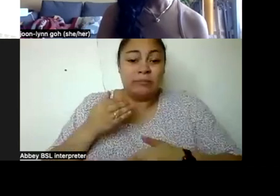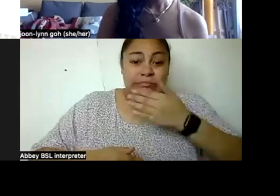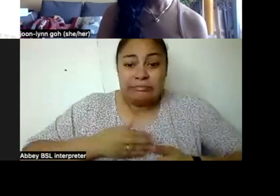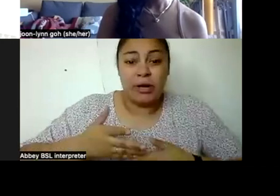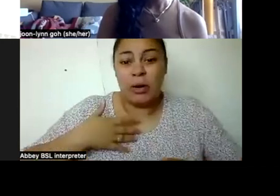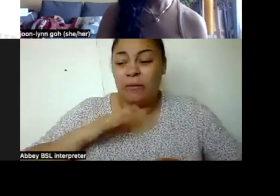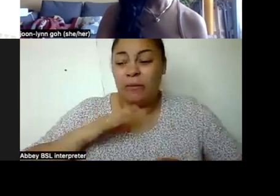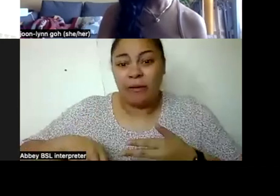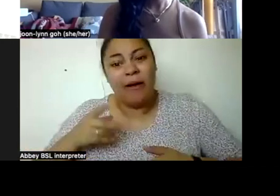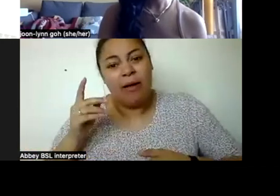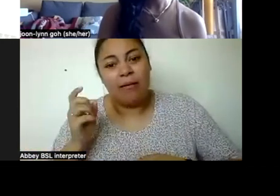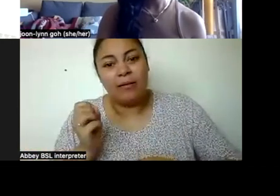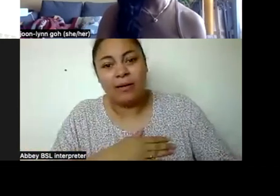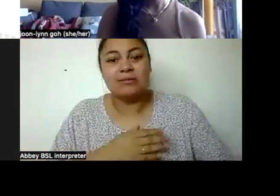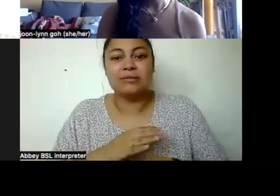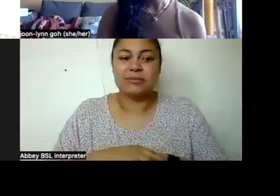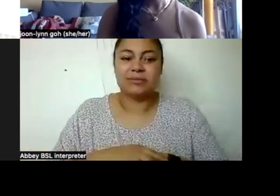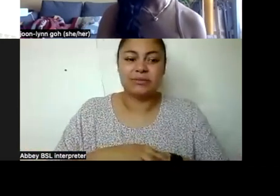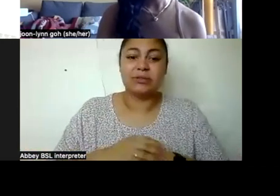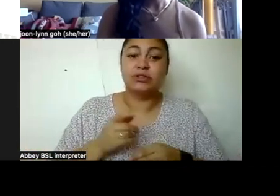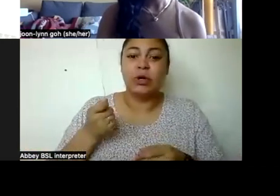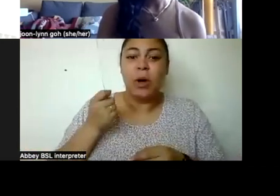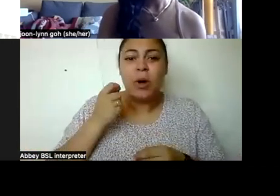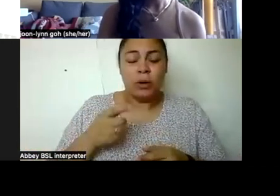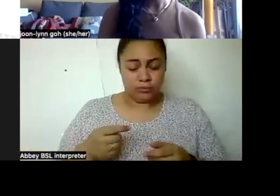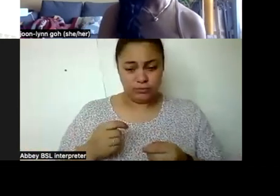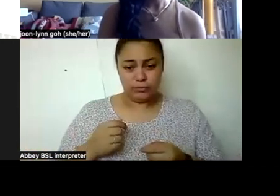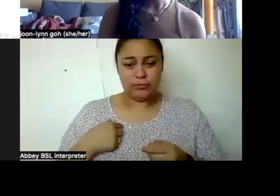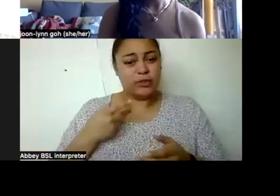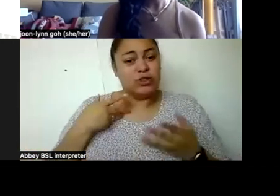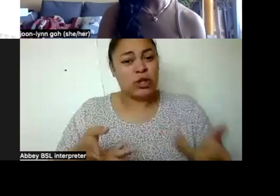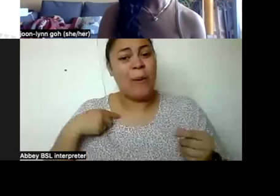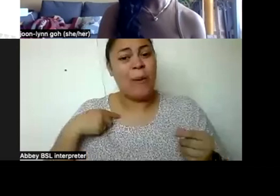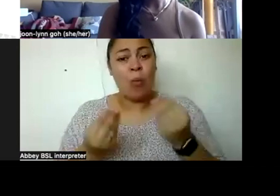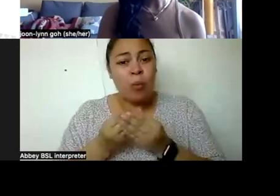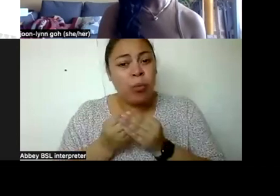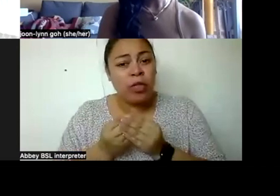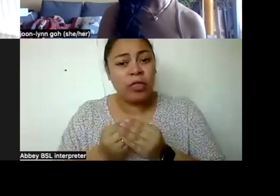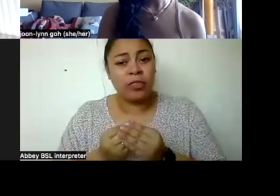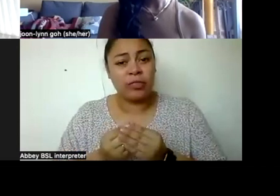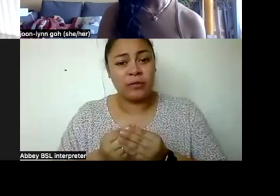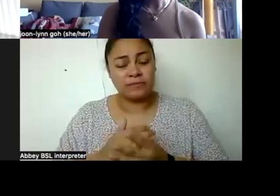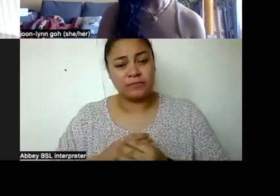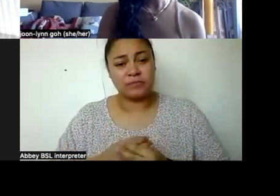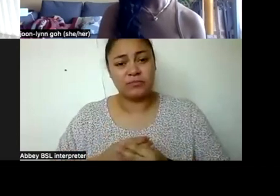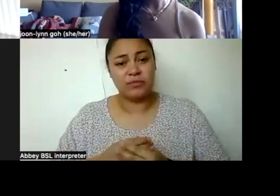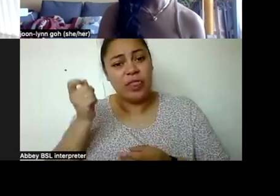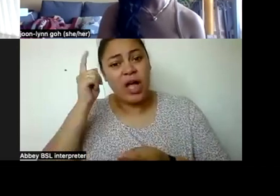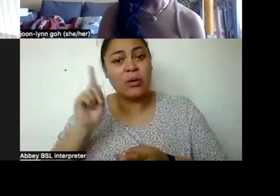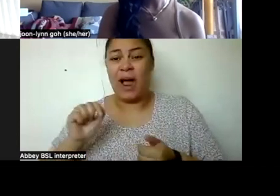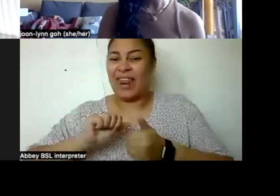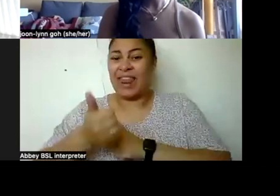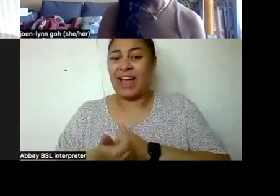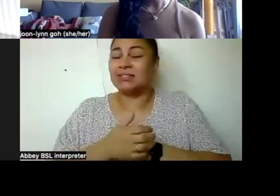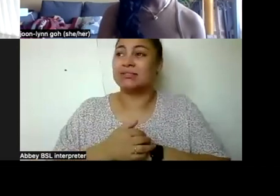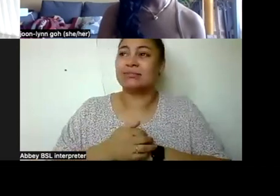to prove our worth, I suppose, in a funny sort of thing. And my the idea of what I want to do next